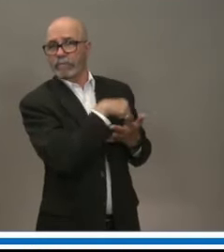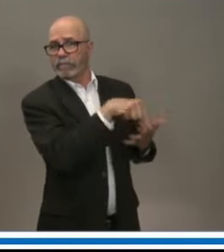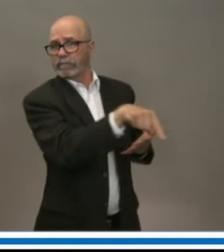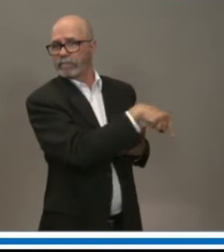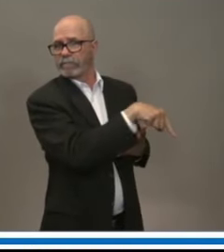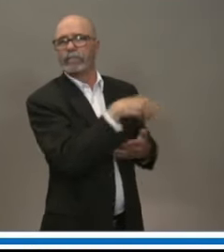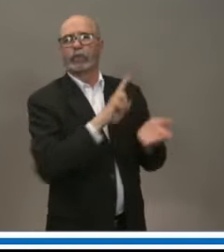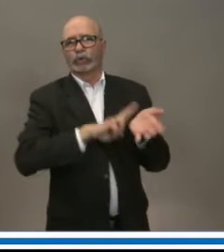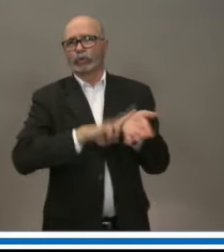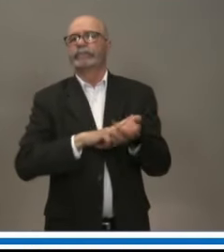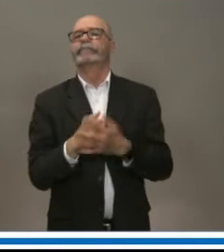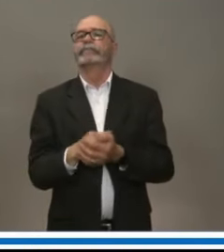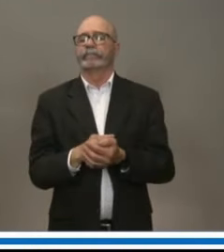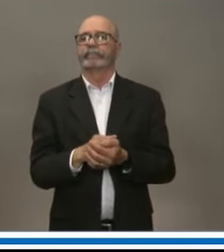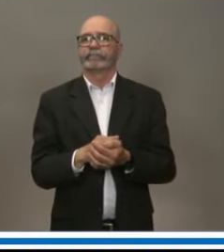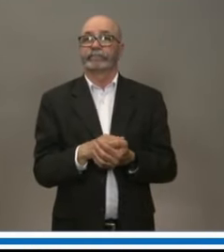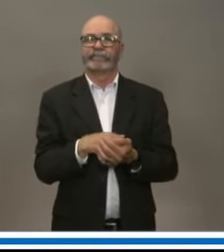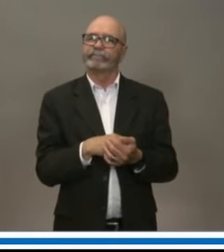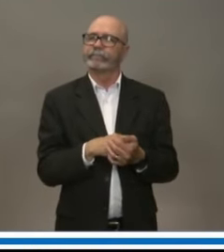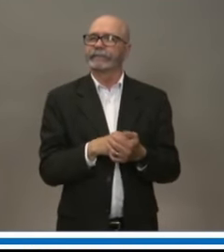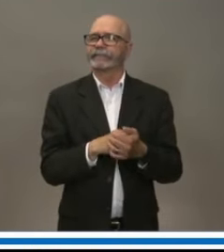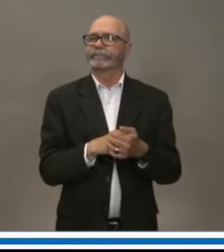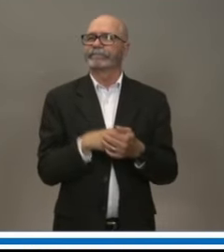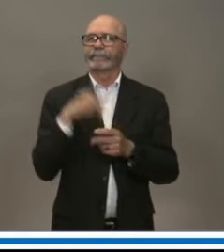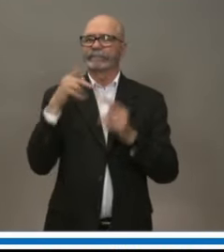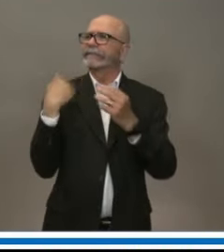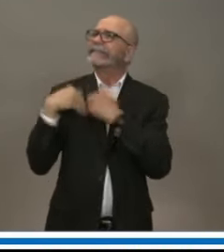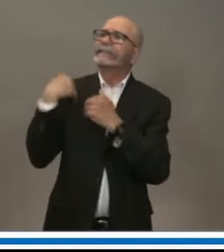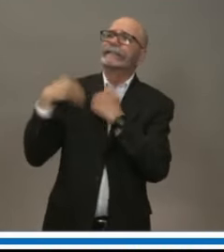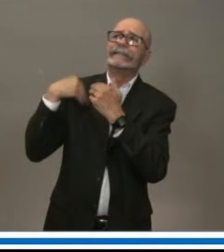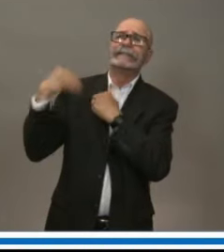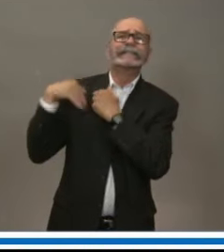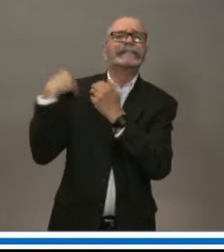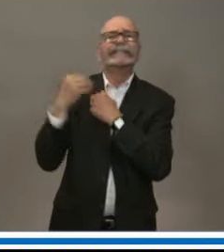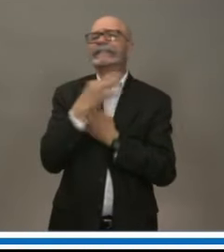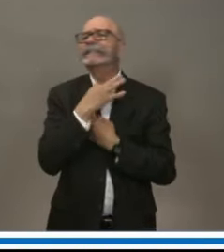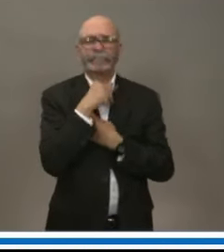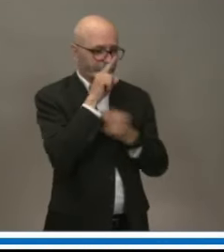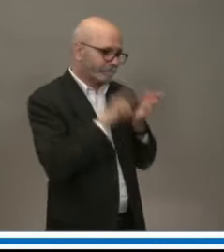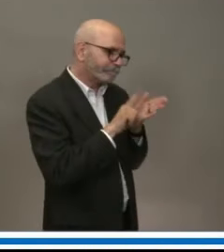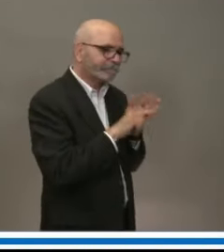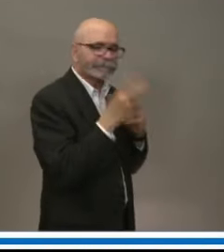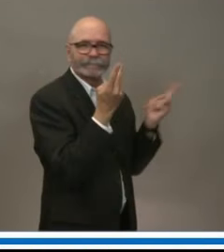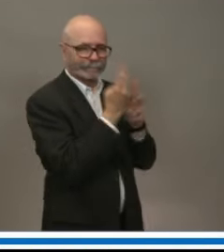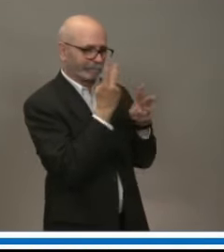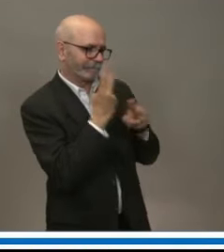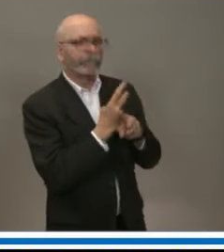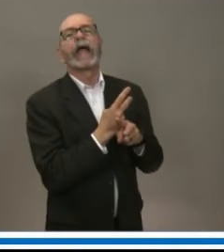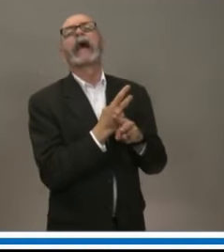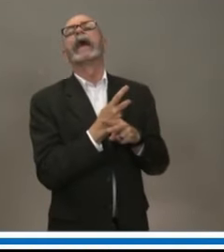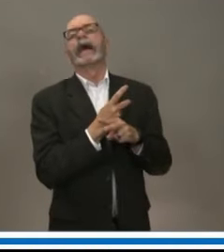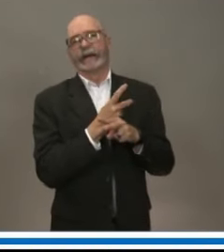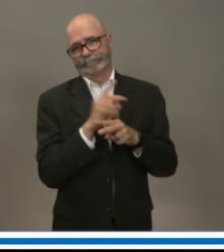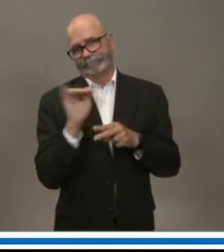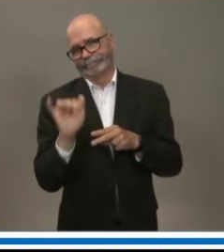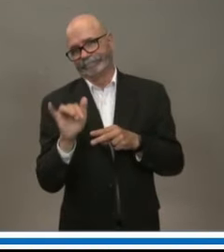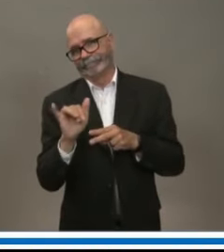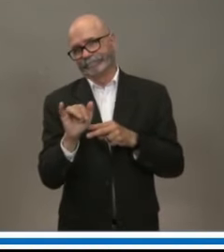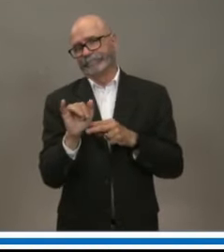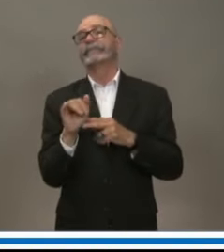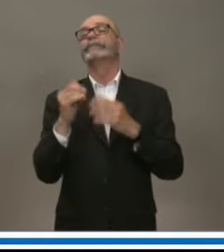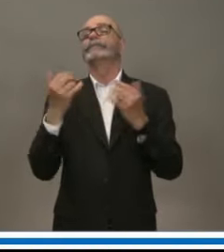that I've been asked about, and we've certainly done some work in that. So as of today, if people who receive the news release that you